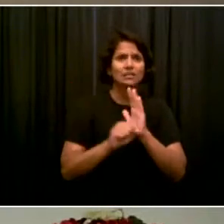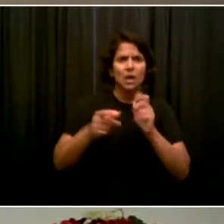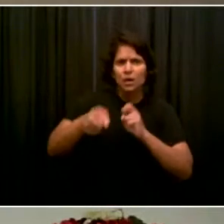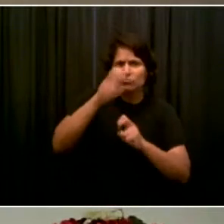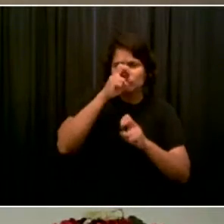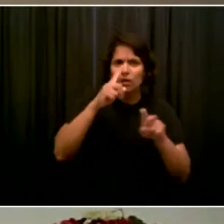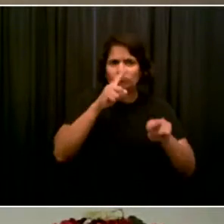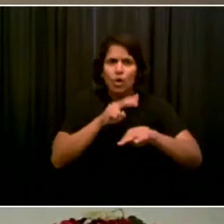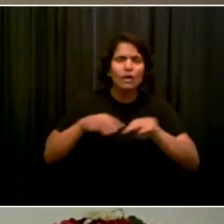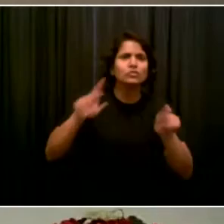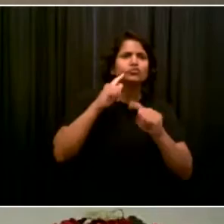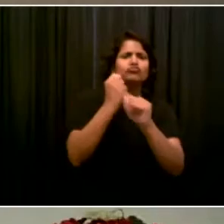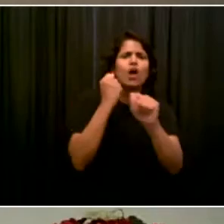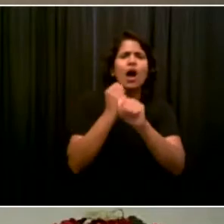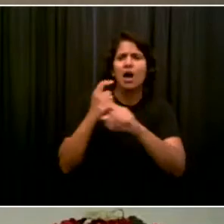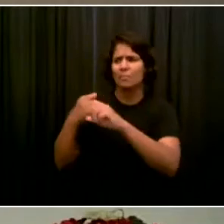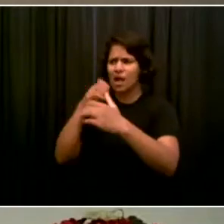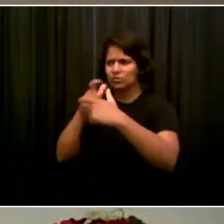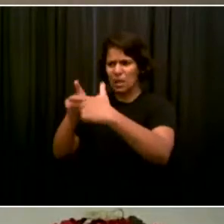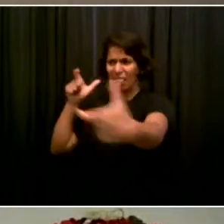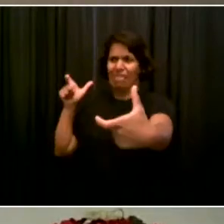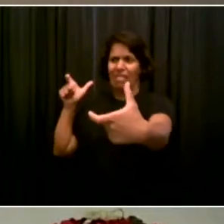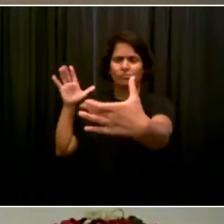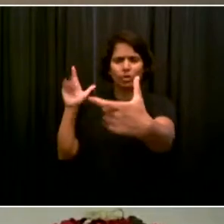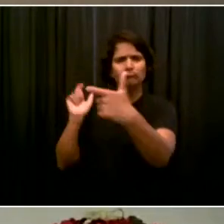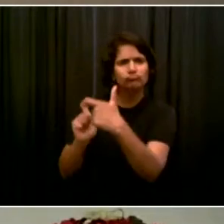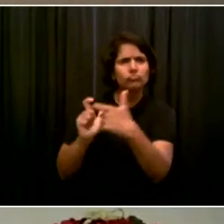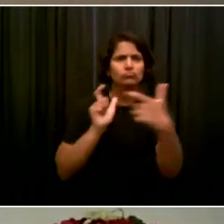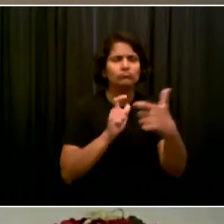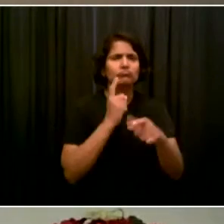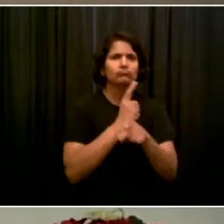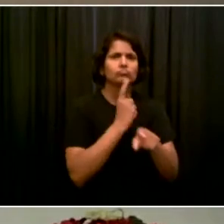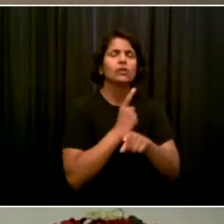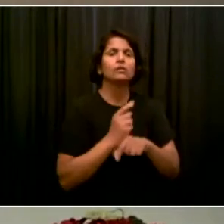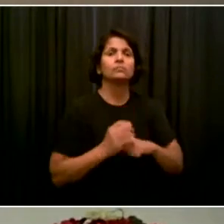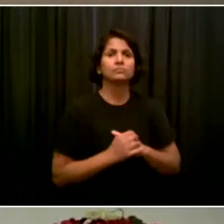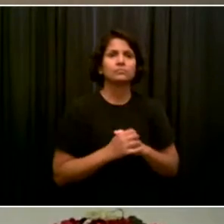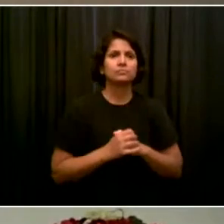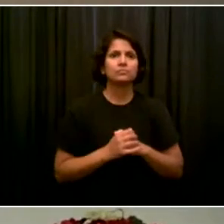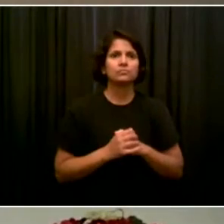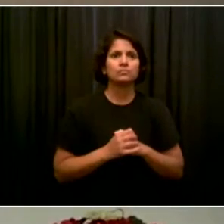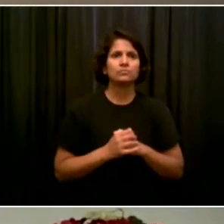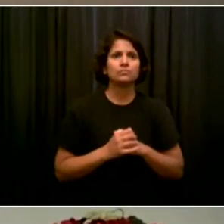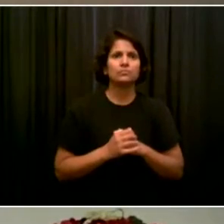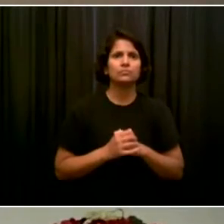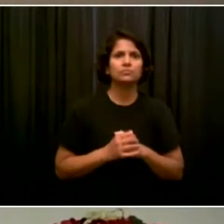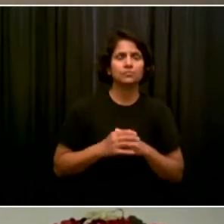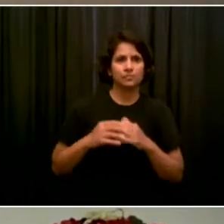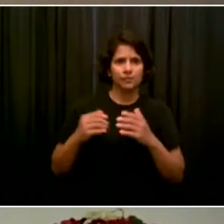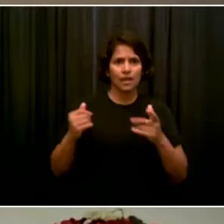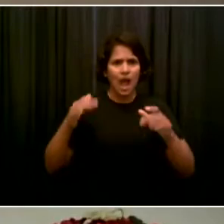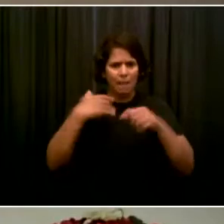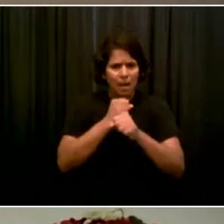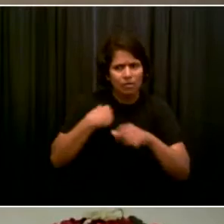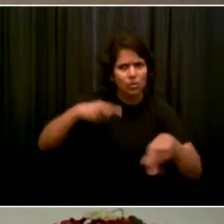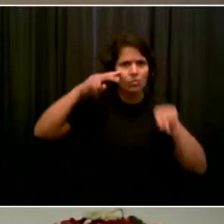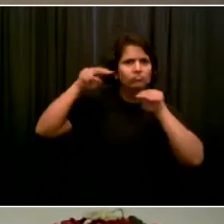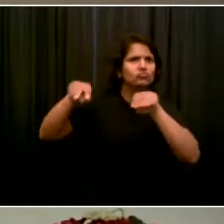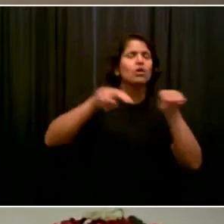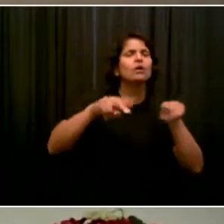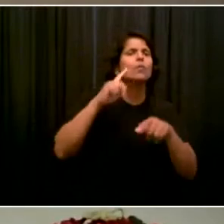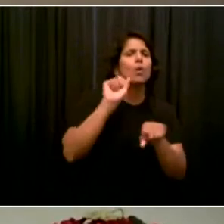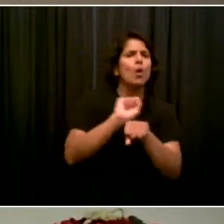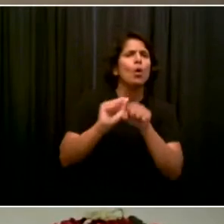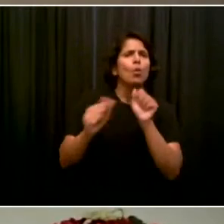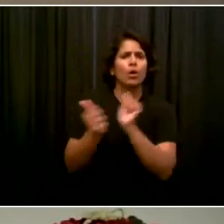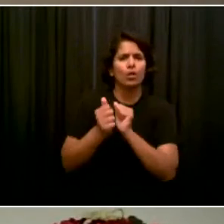triple cantilever, which has been causing so much of that deterioration. So I'm looking forward to working together with all of my colleagues